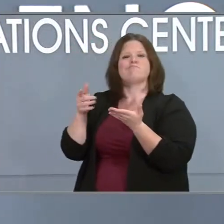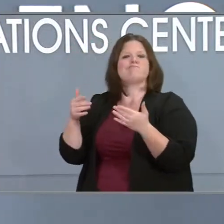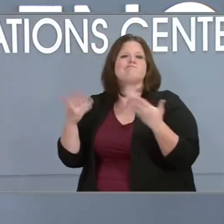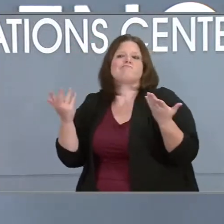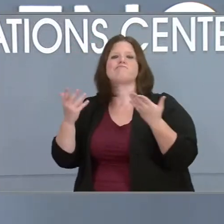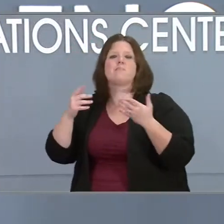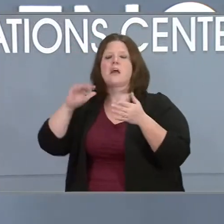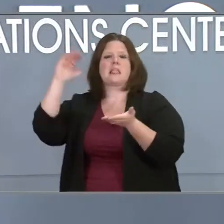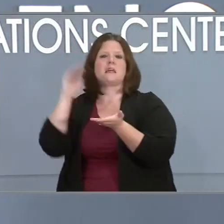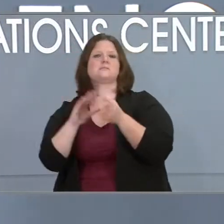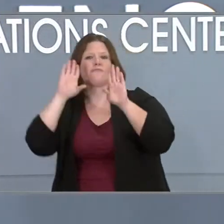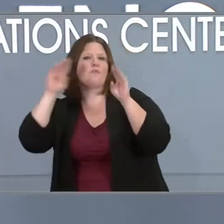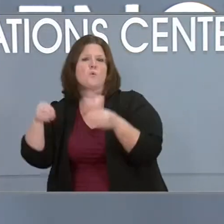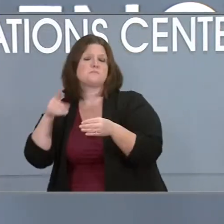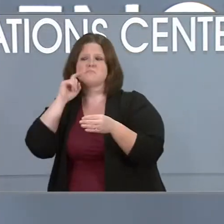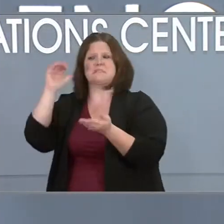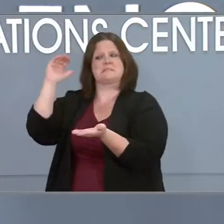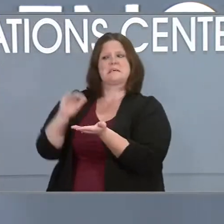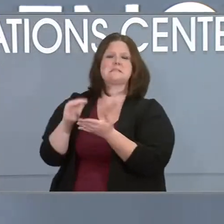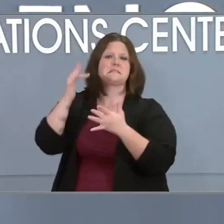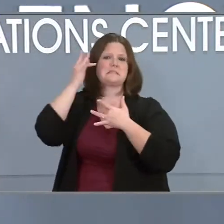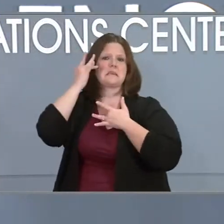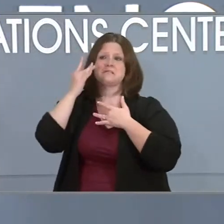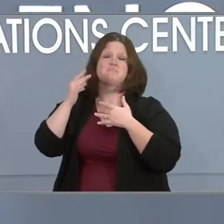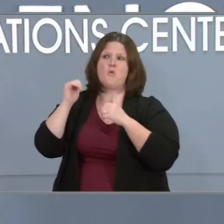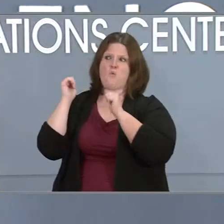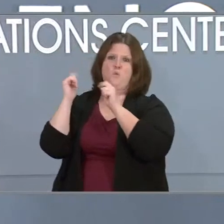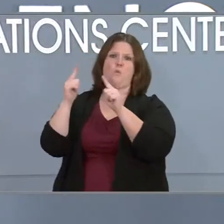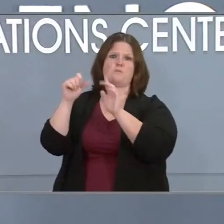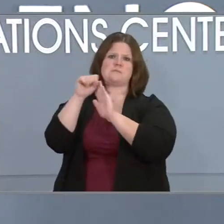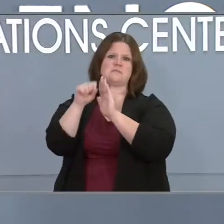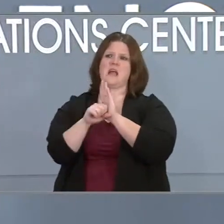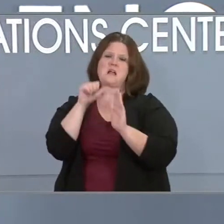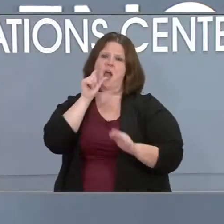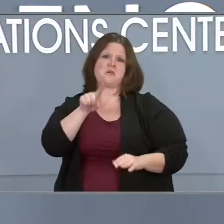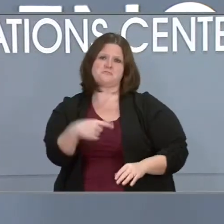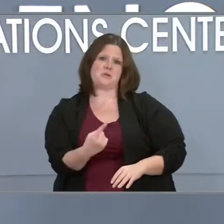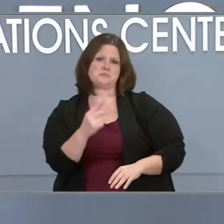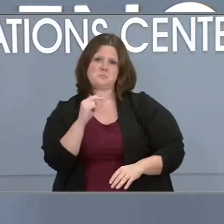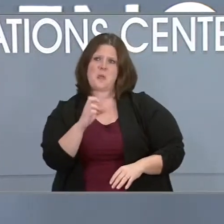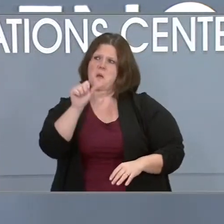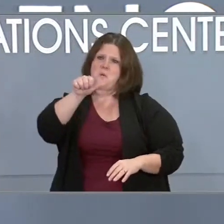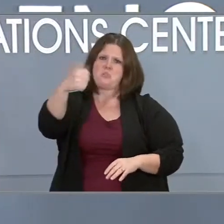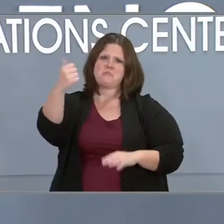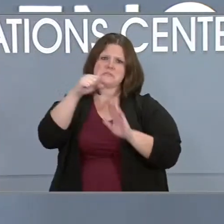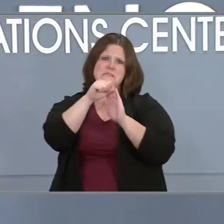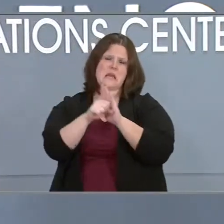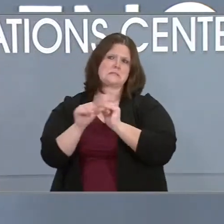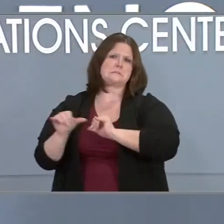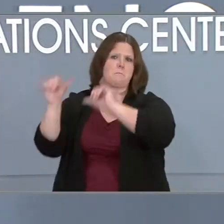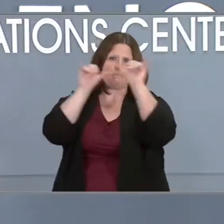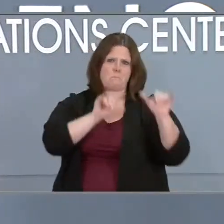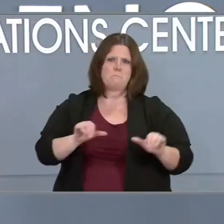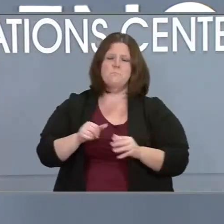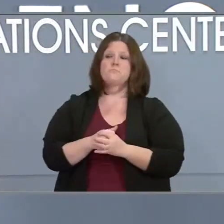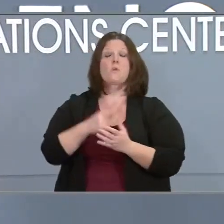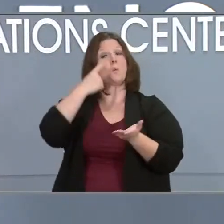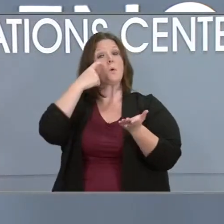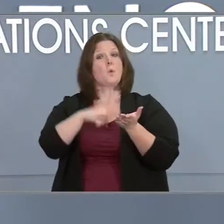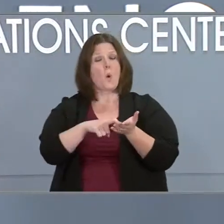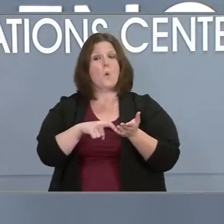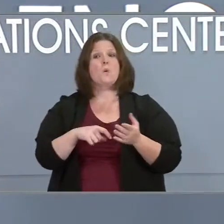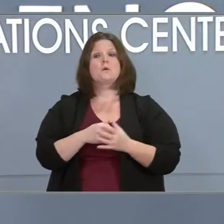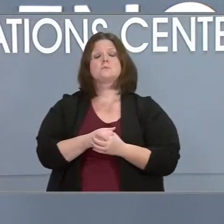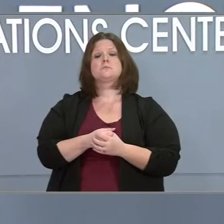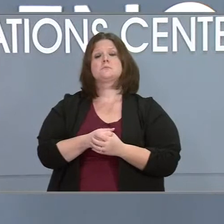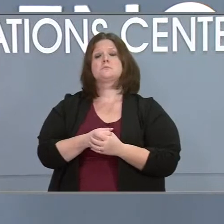care resources in our state and in every state. And so when we see something that is traveling around our